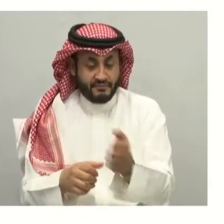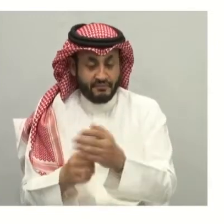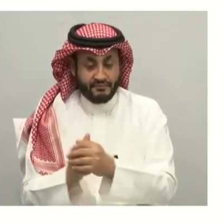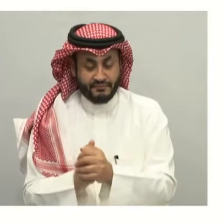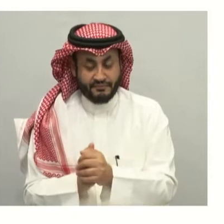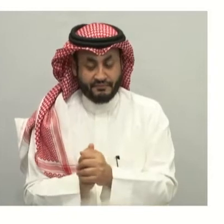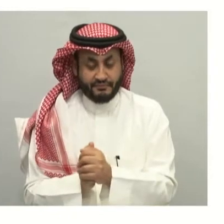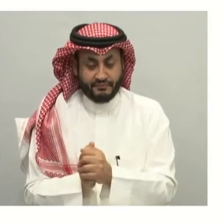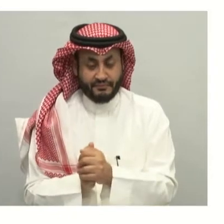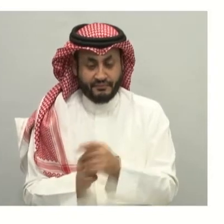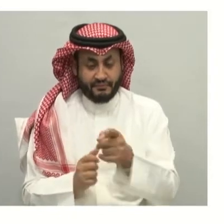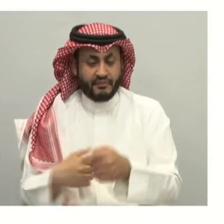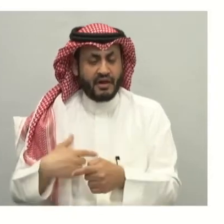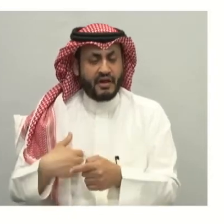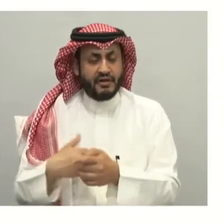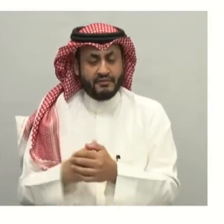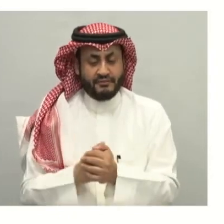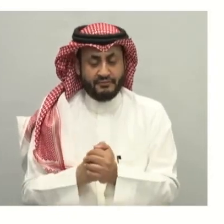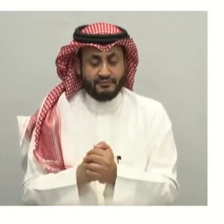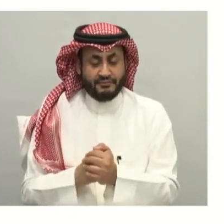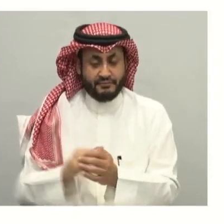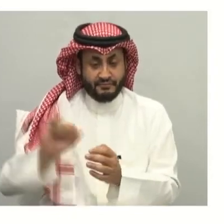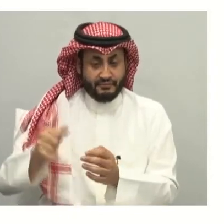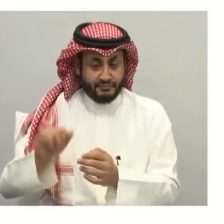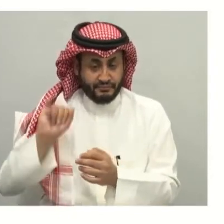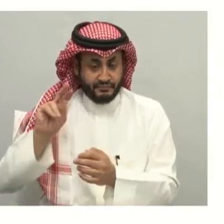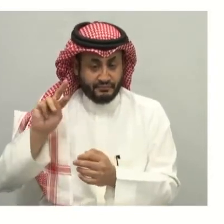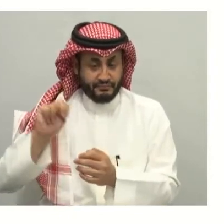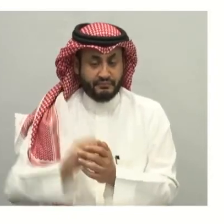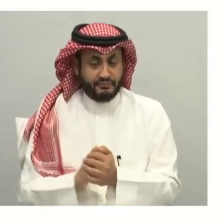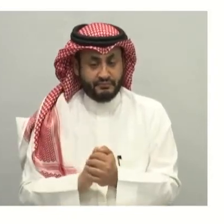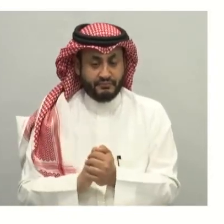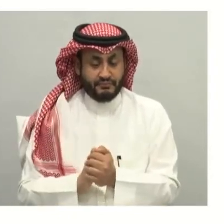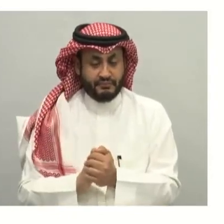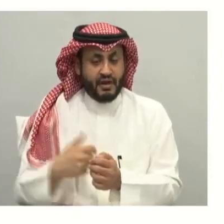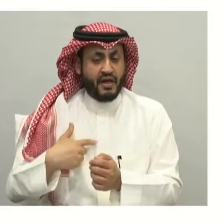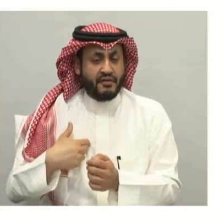Now you write this one. E, E, Jim.